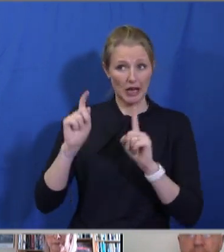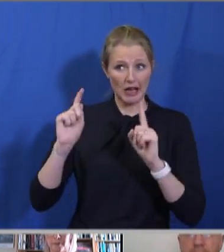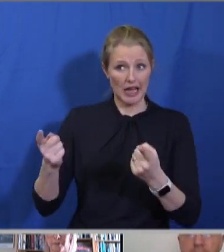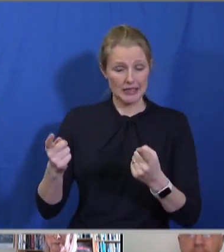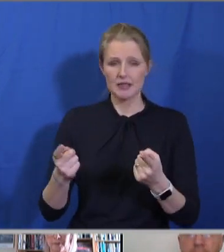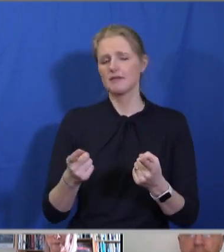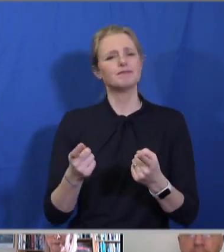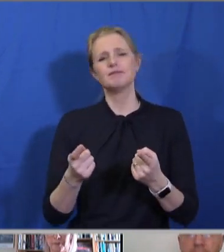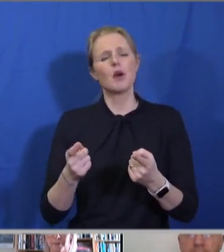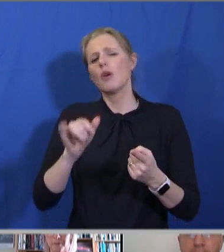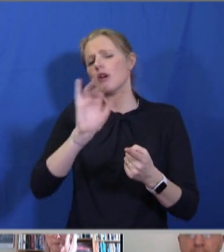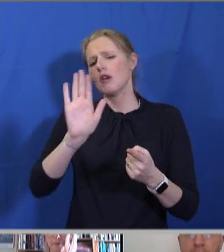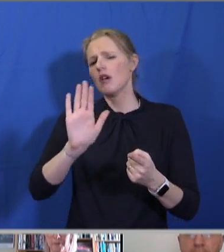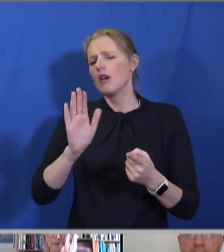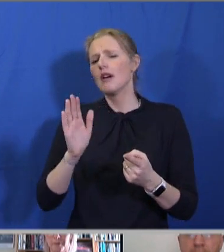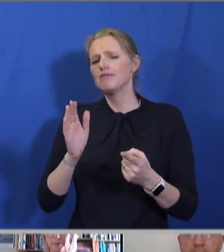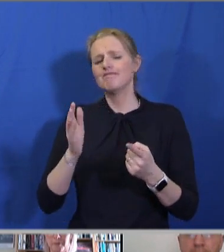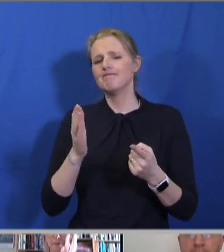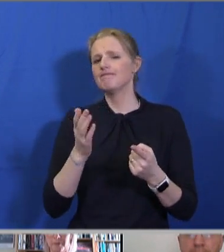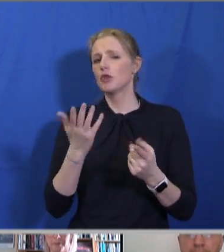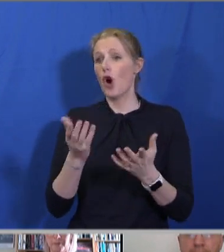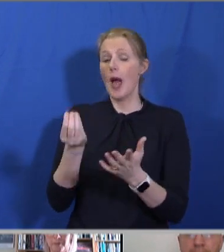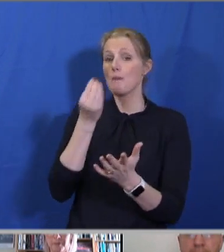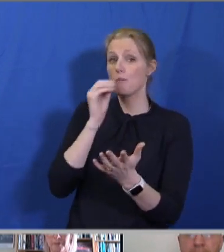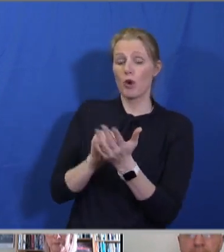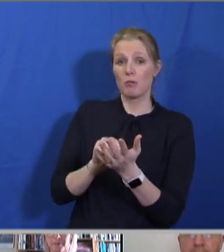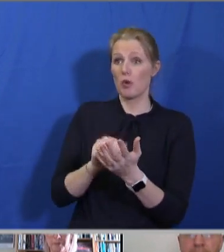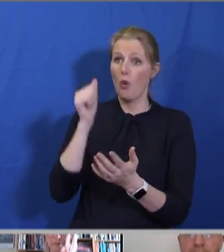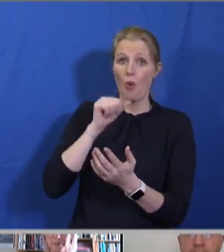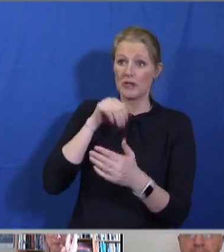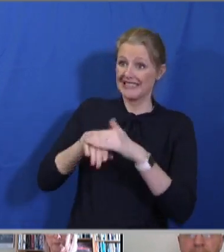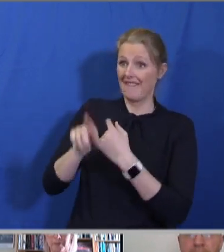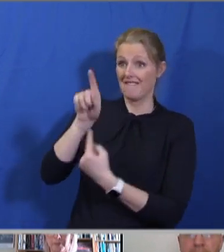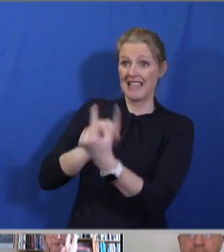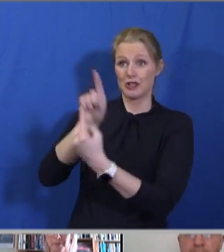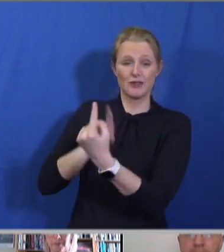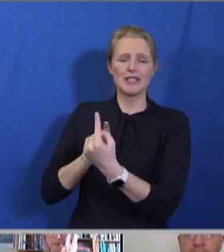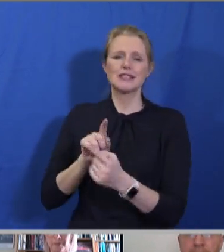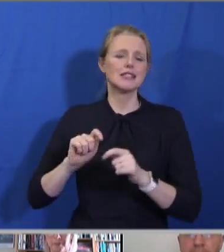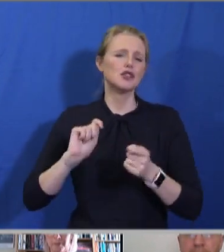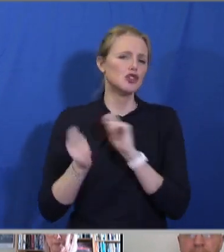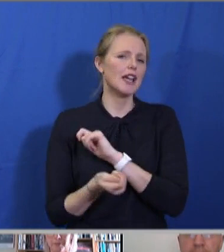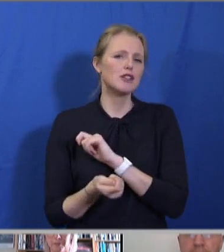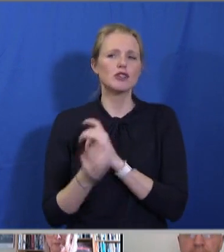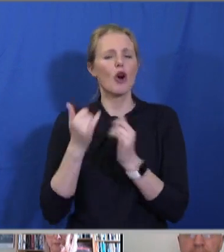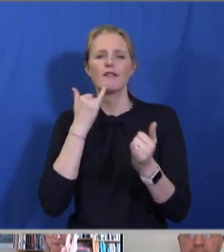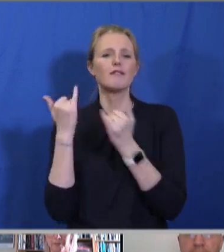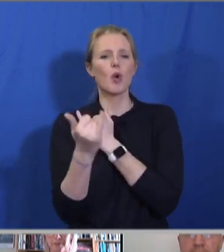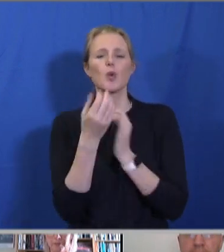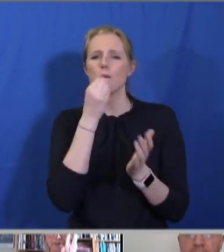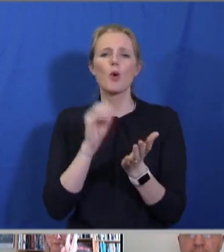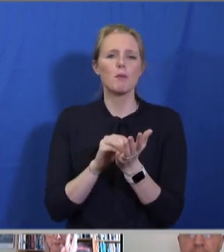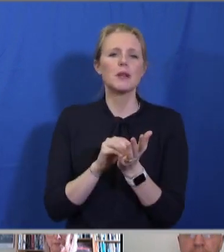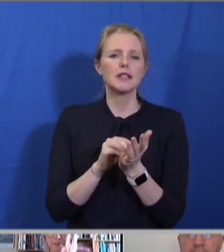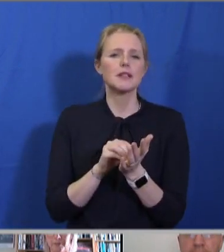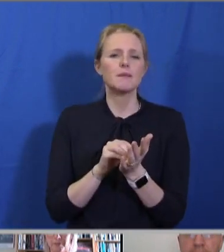a change in how appointments are being offered. The committee will have been briefed before, and I'm sure I'll be here next week as